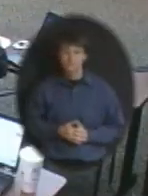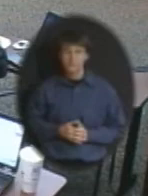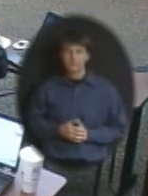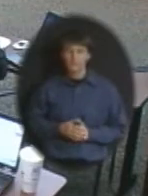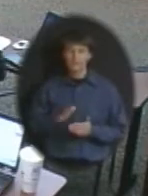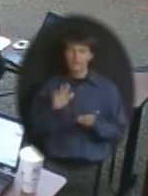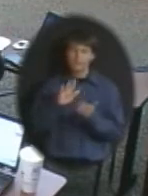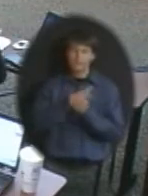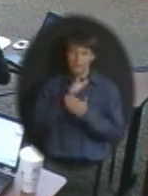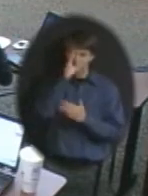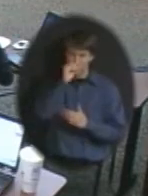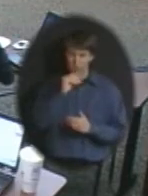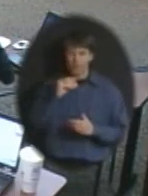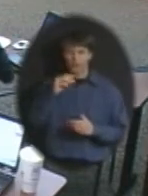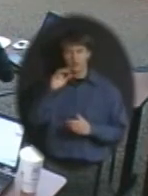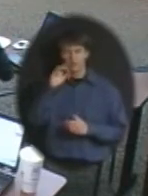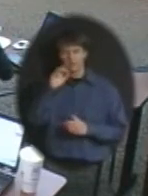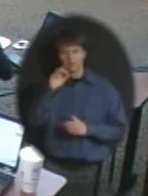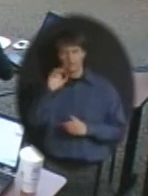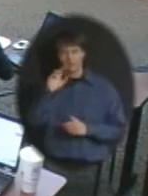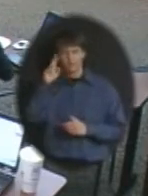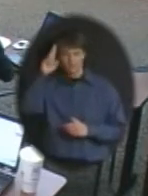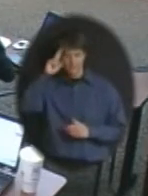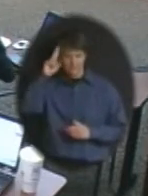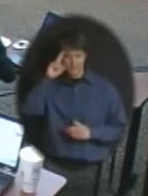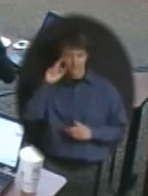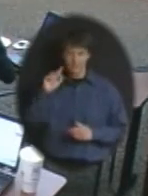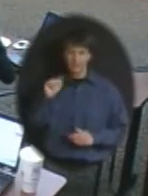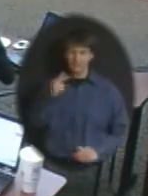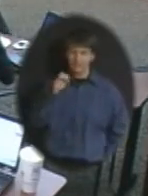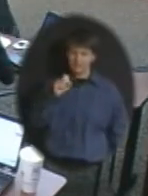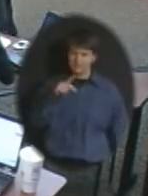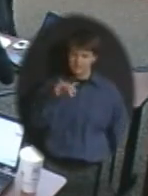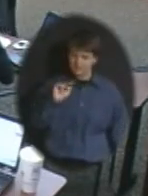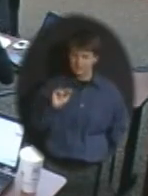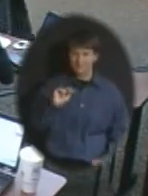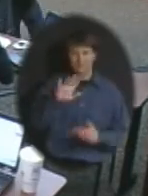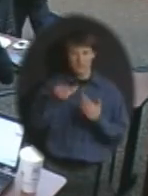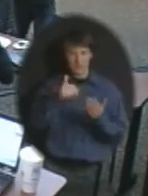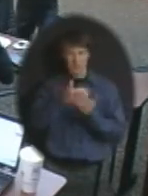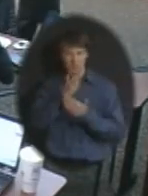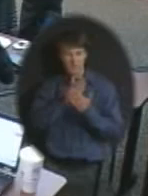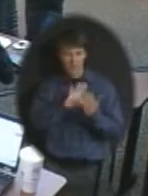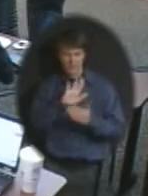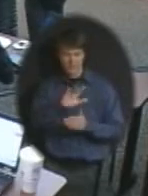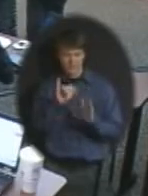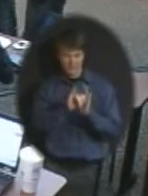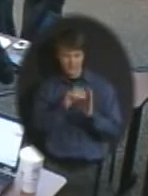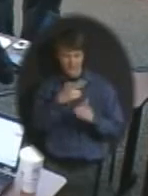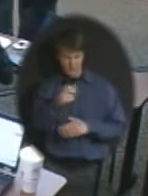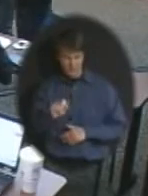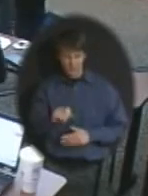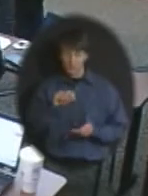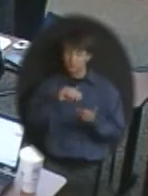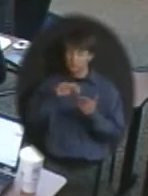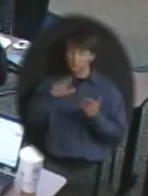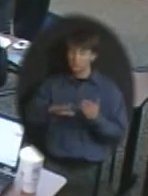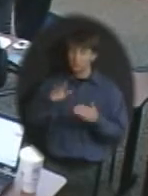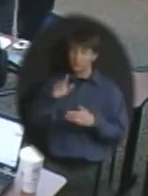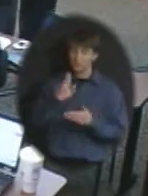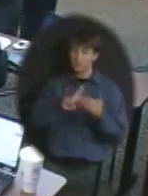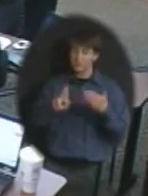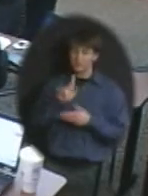Paperboy, soda jerk, Eagle Scout, clarinet player, and thespian were among Tom's identities in high school. As a student at the University of Kansas, he